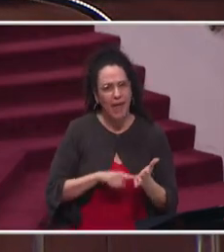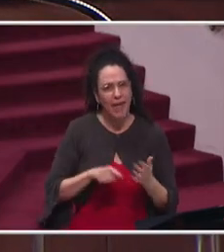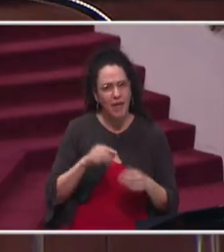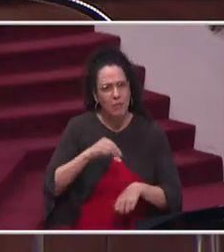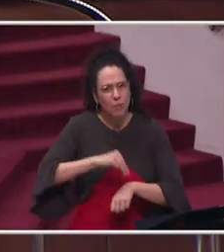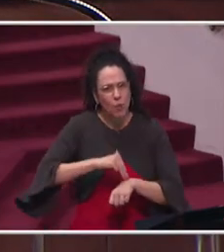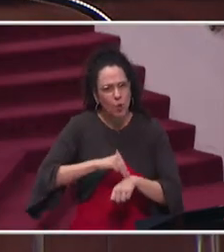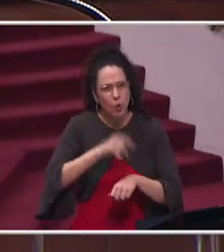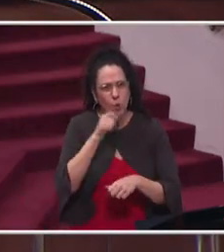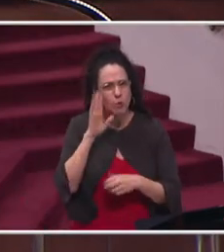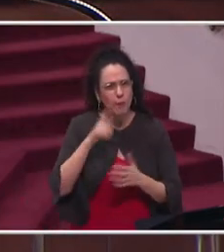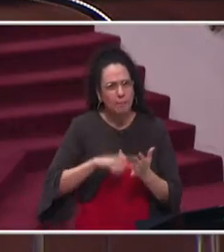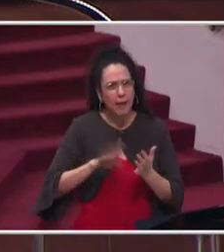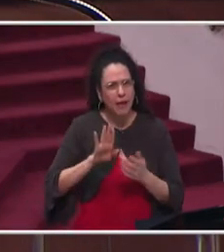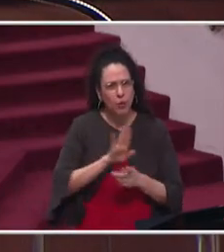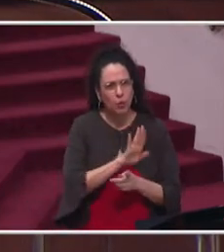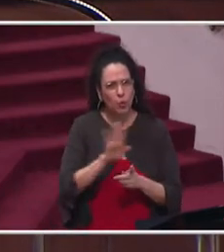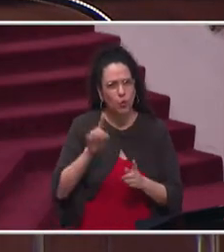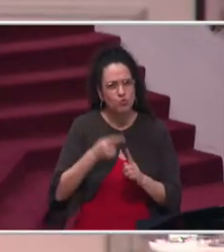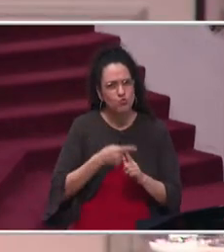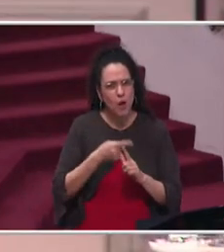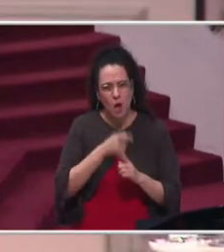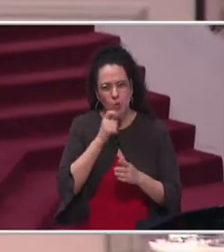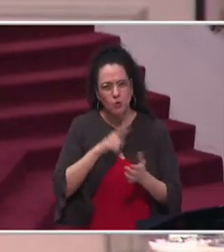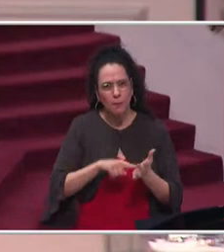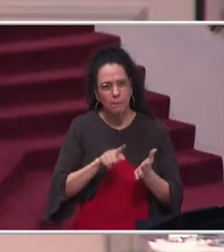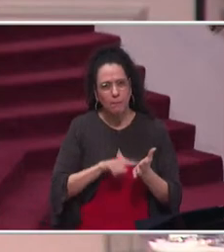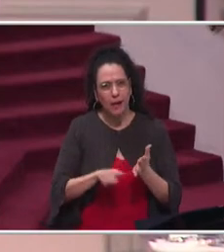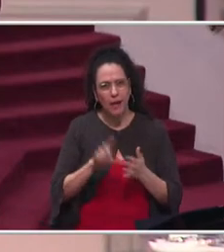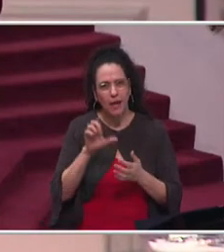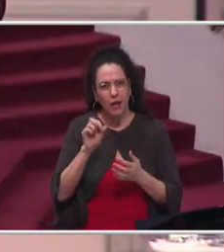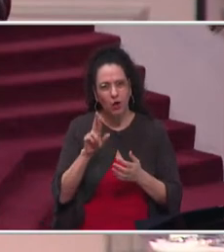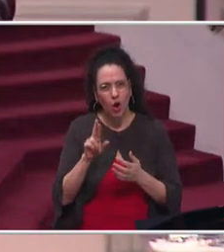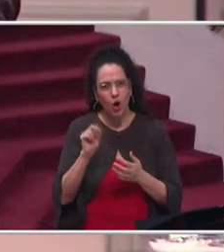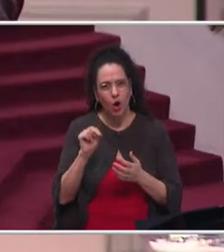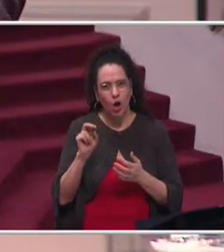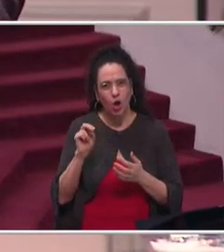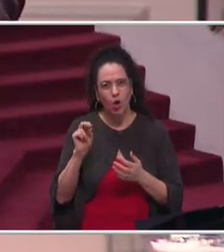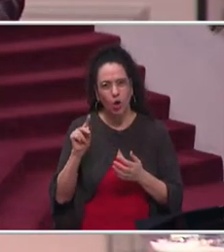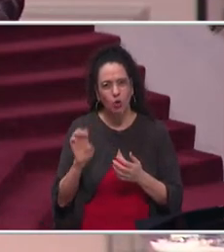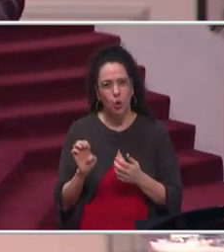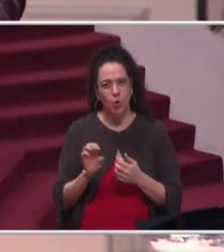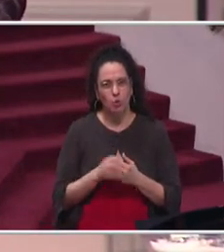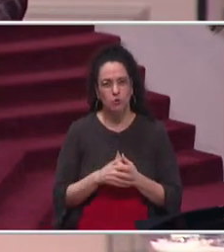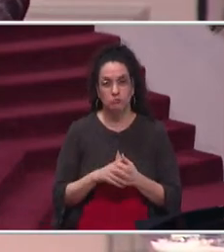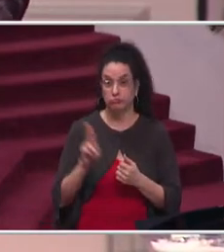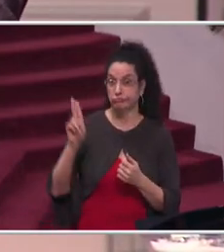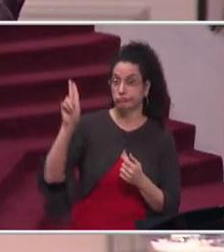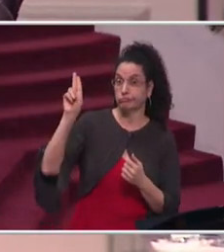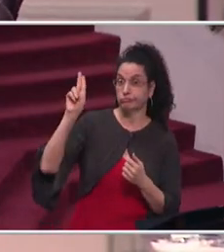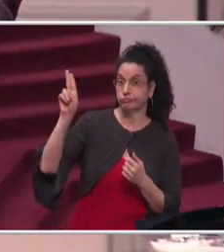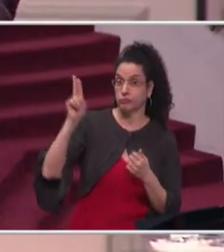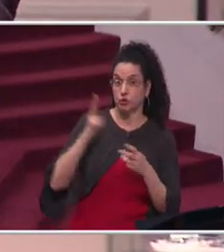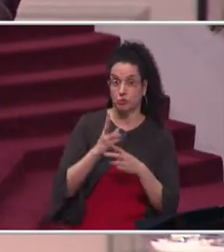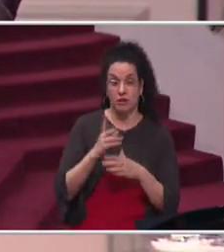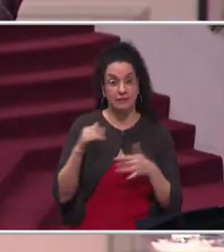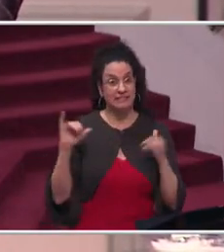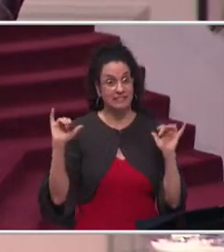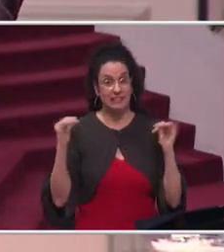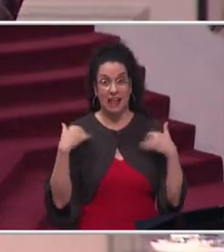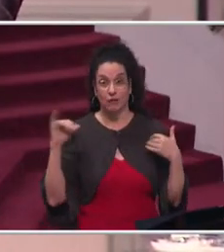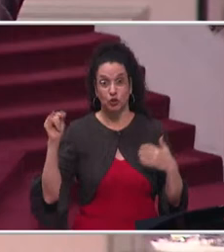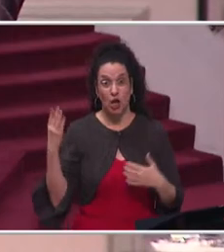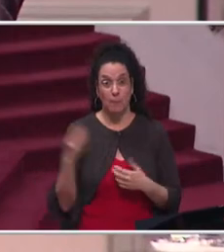who's going to pay your rent and your mortgage? Who's going to pay your car note? You made a point, and he or she, they're still there on the